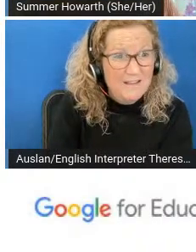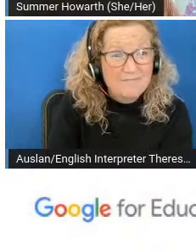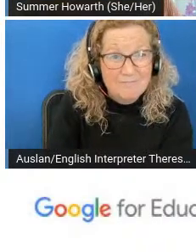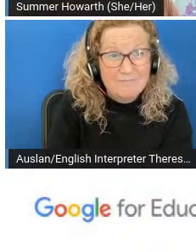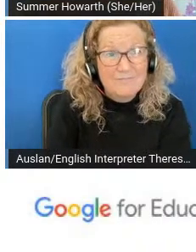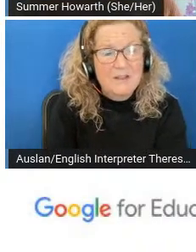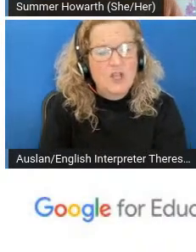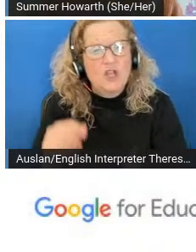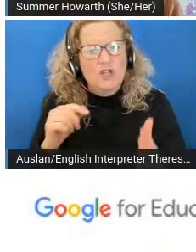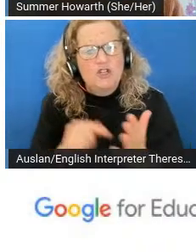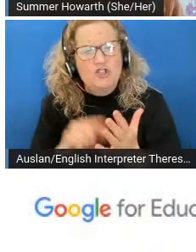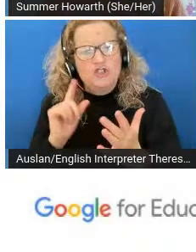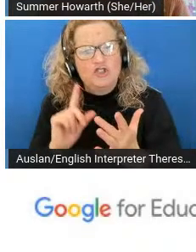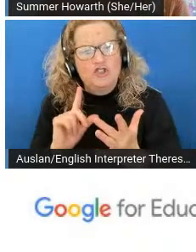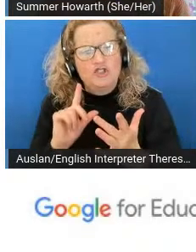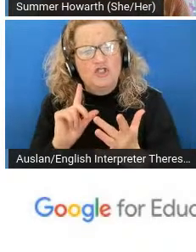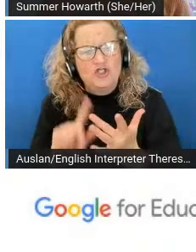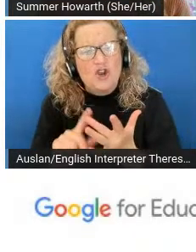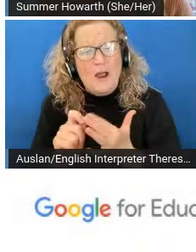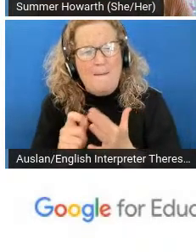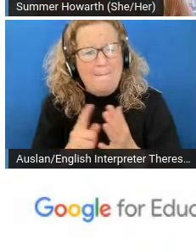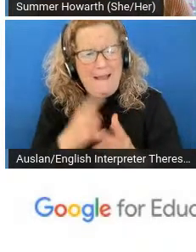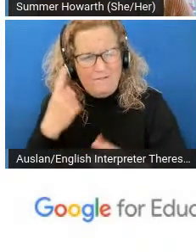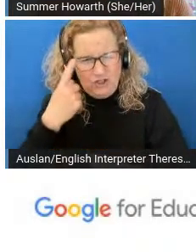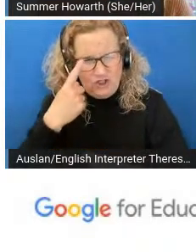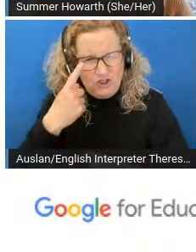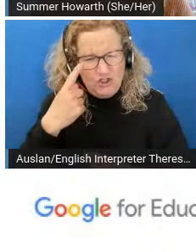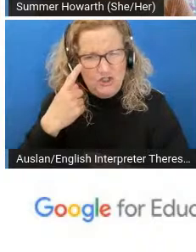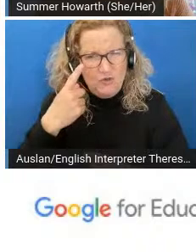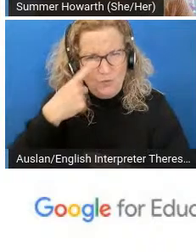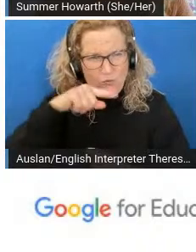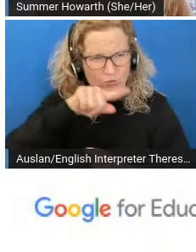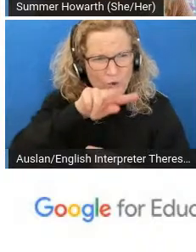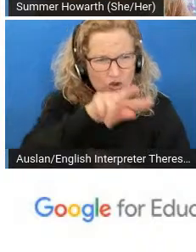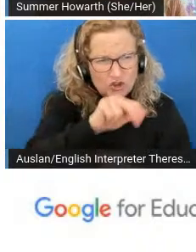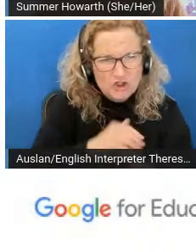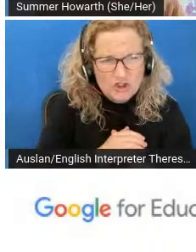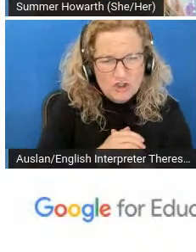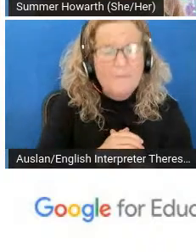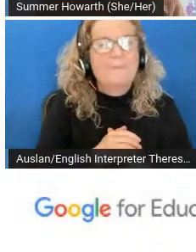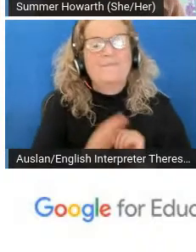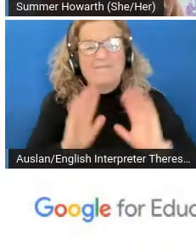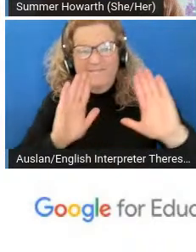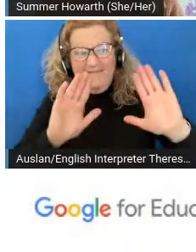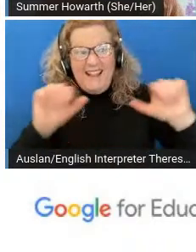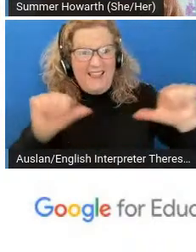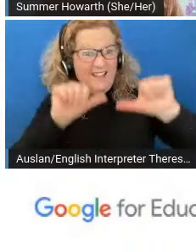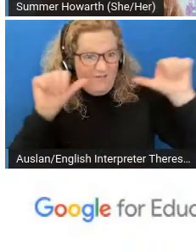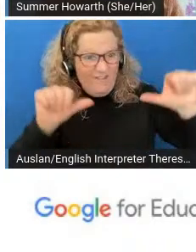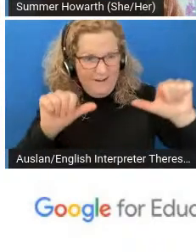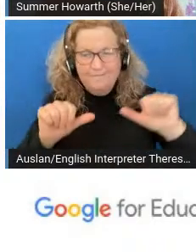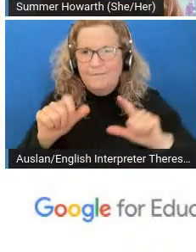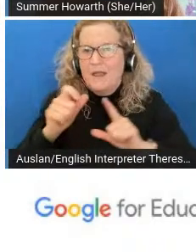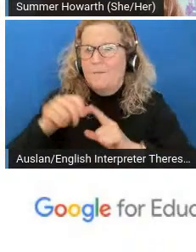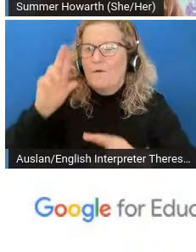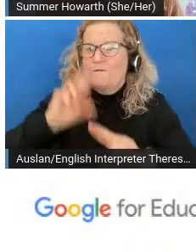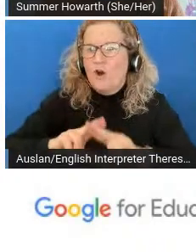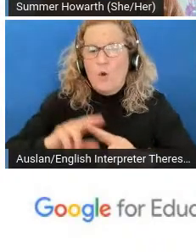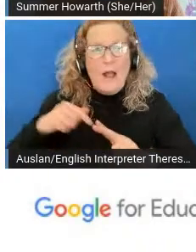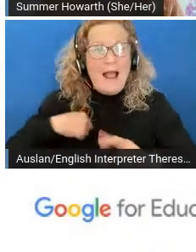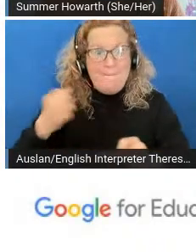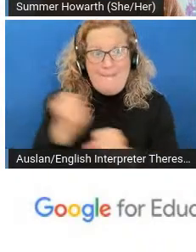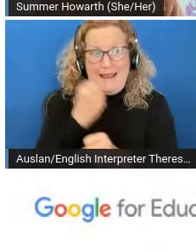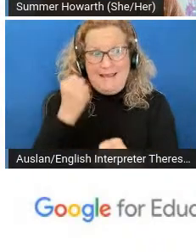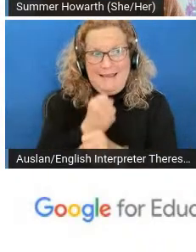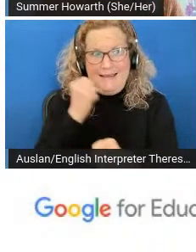do. So the reason I say this is I'm going to show you a portfolio that I've created, which is a really simple example, which is a